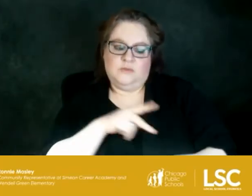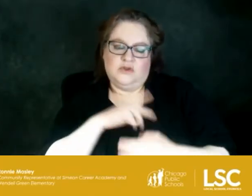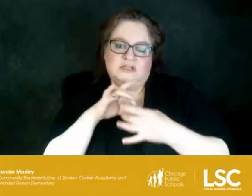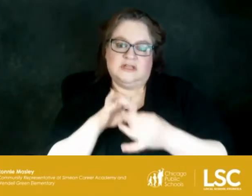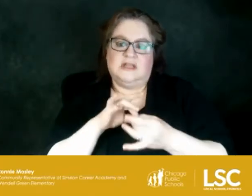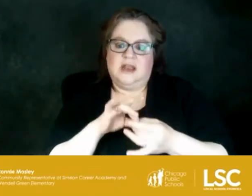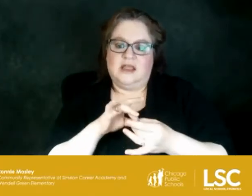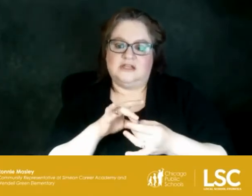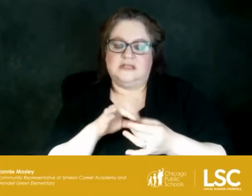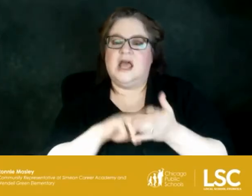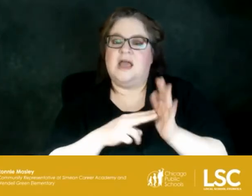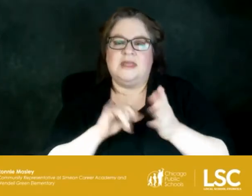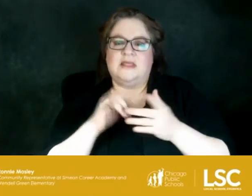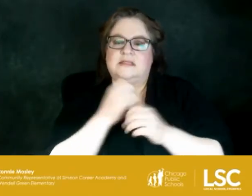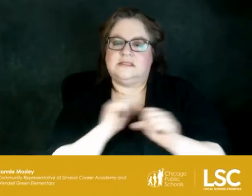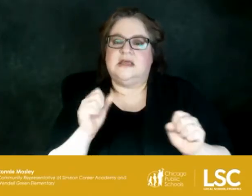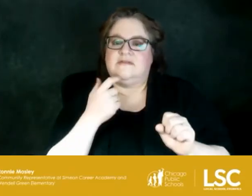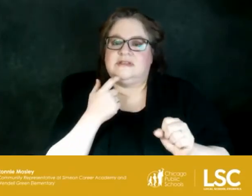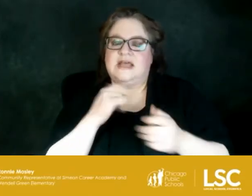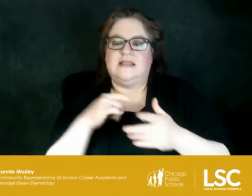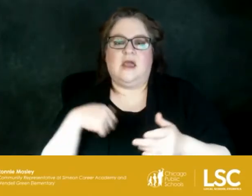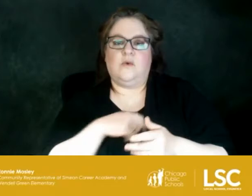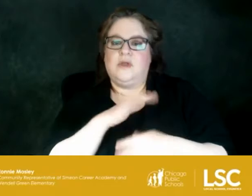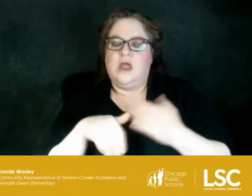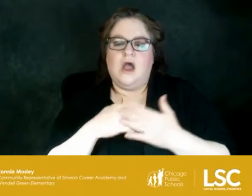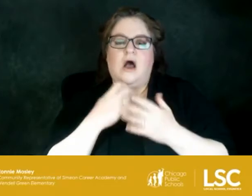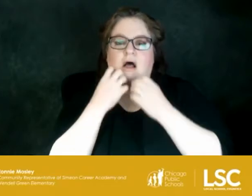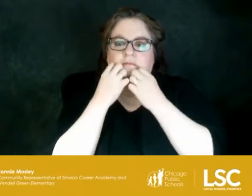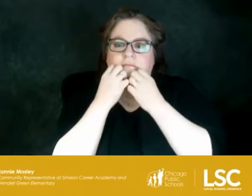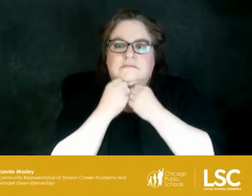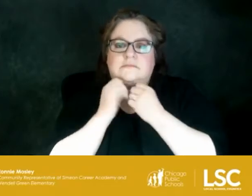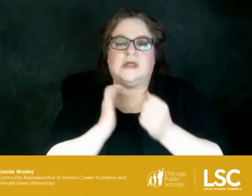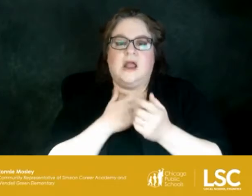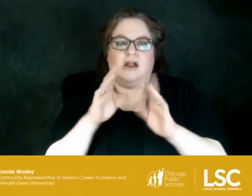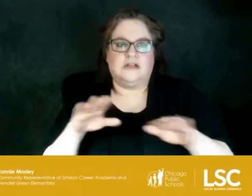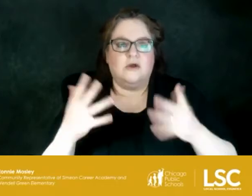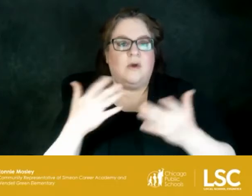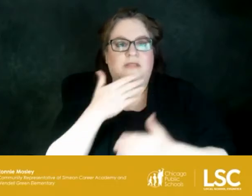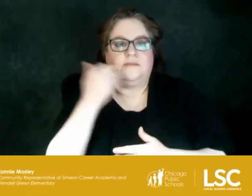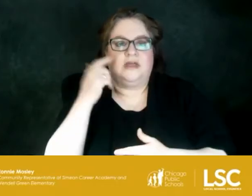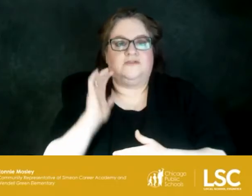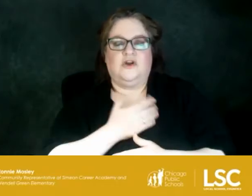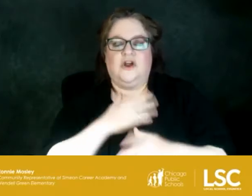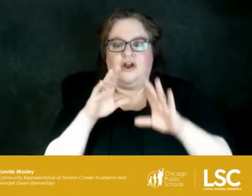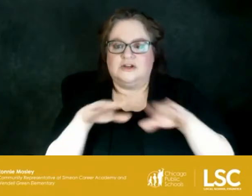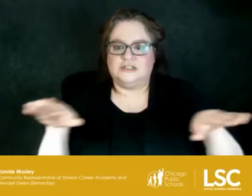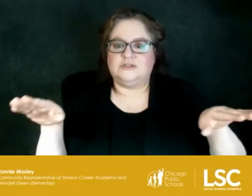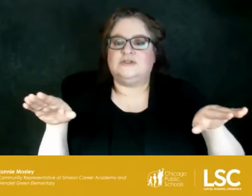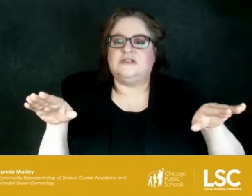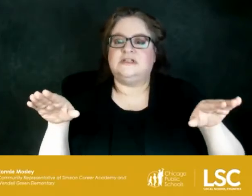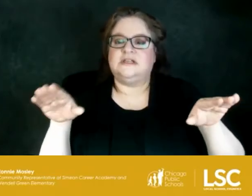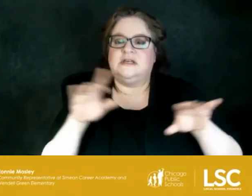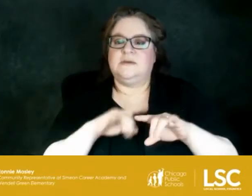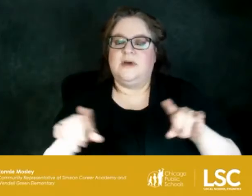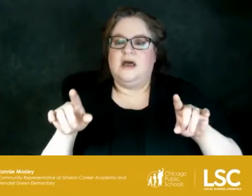mean, I think it's a safe assumption that we all care about our children and we want the best for our children.